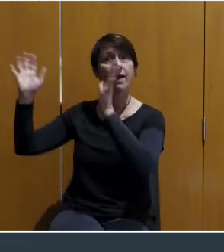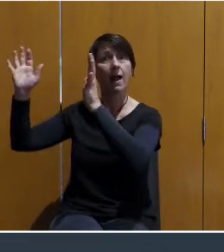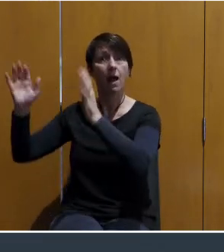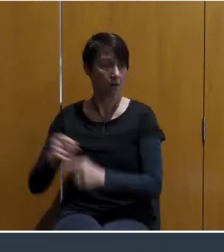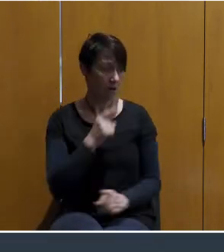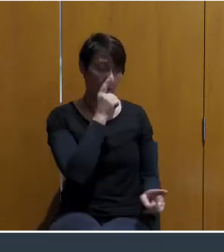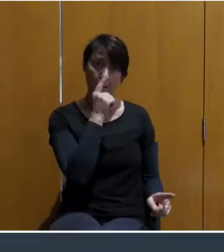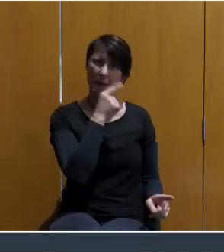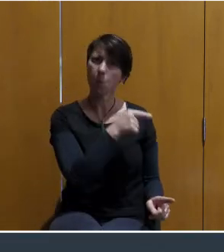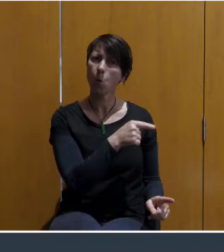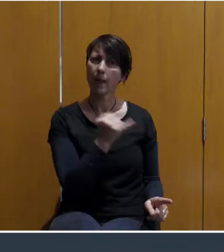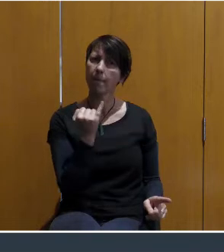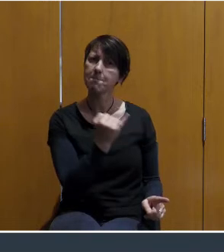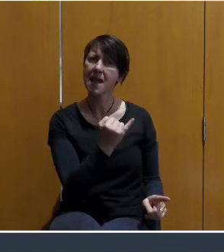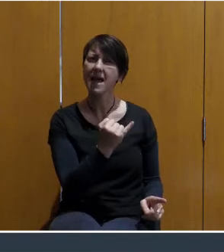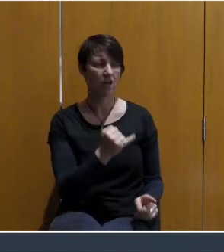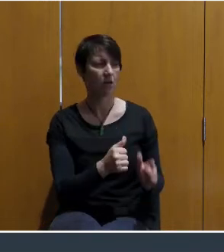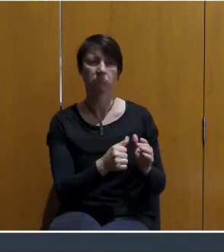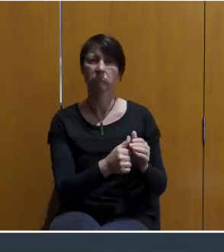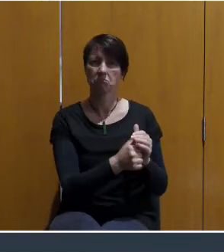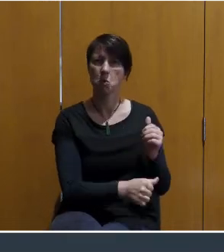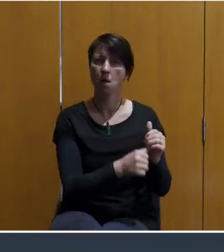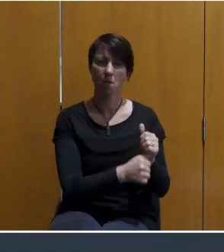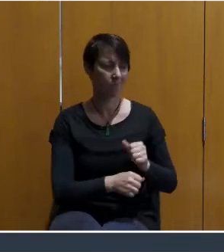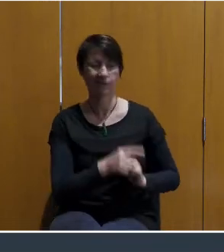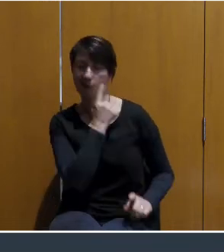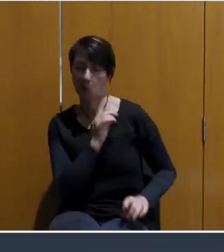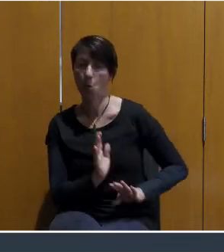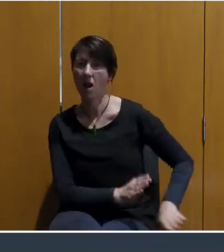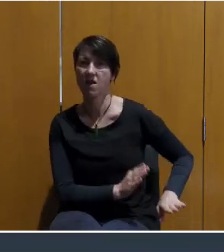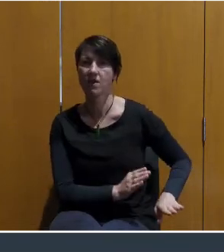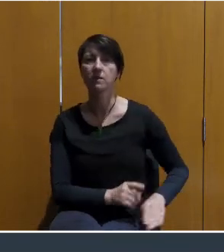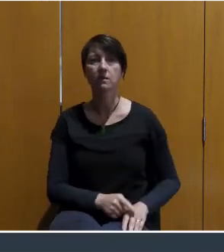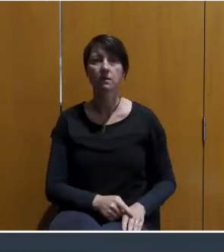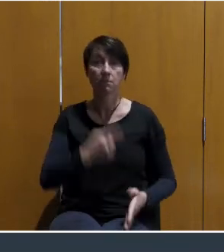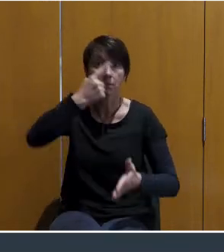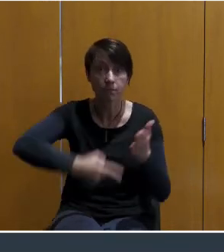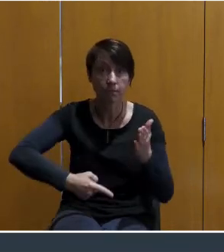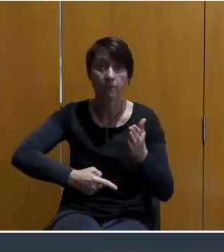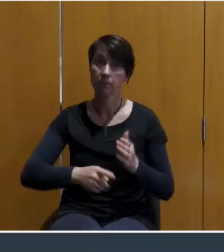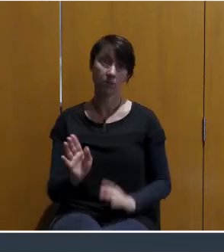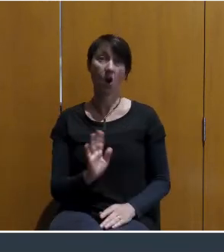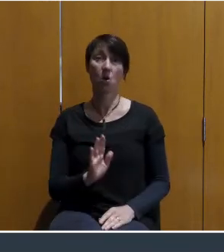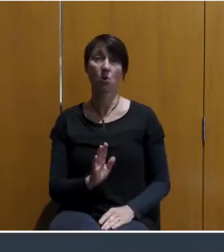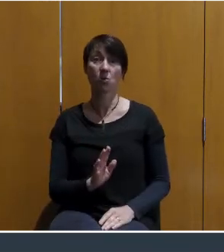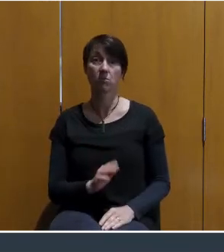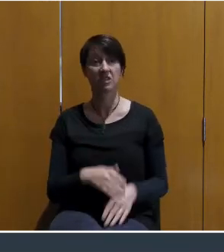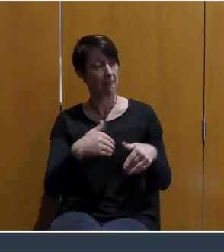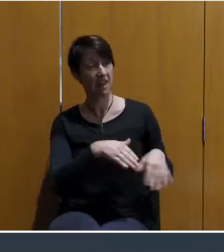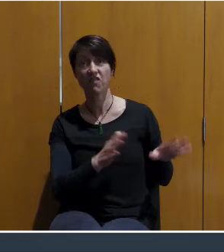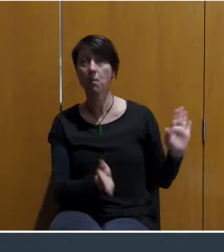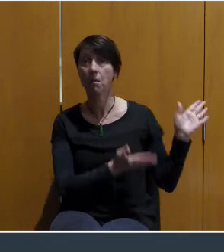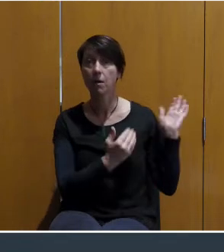likes. I hope to prove this feedback wrong by being here today. To penalise